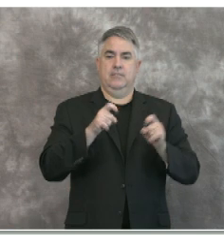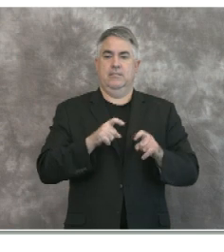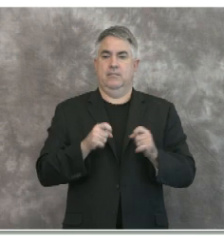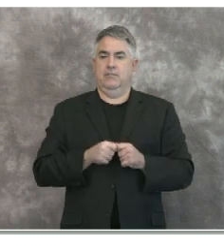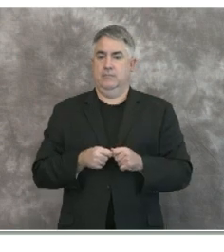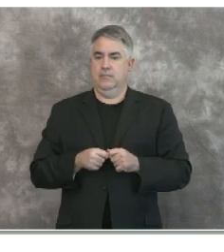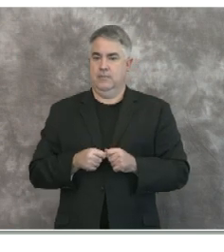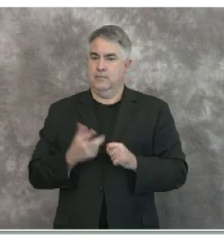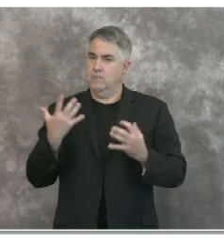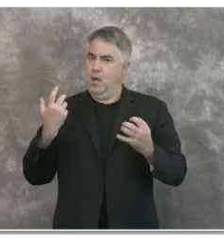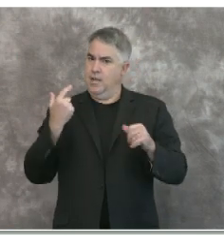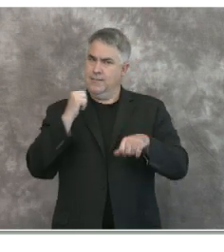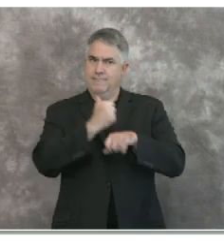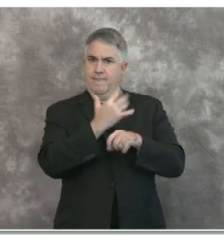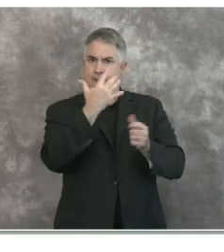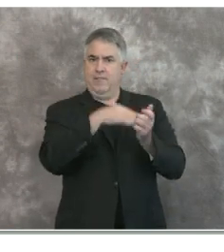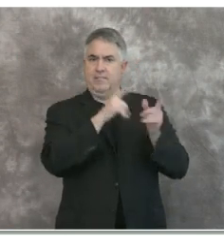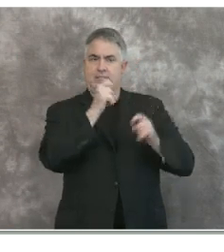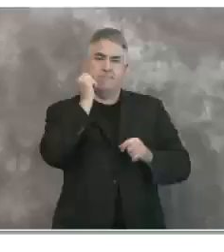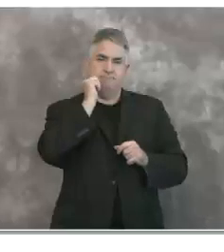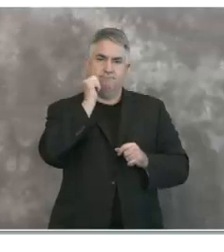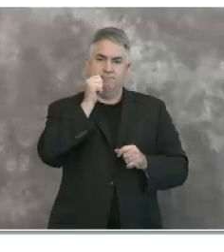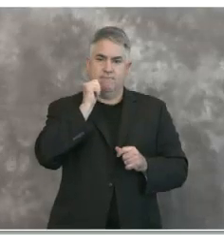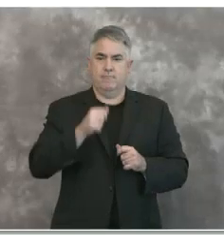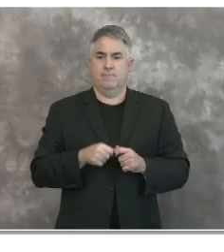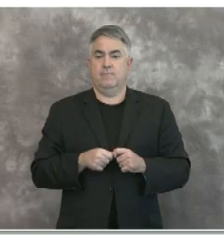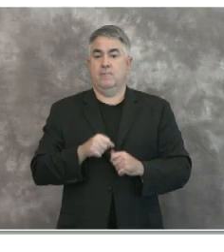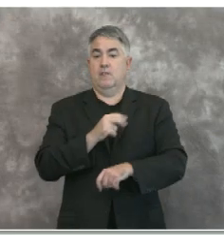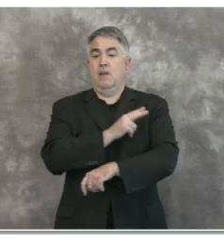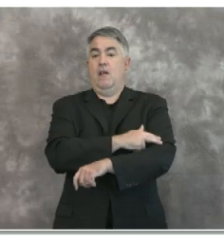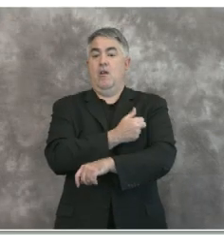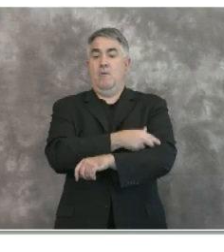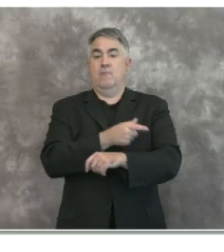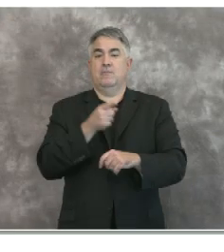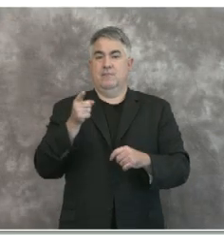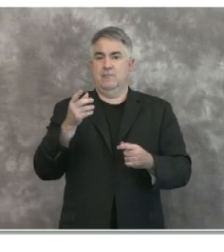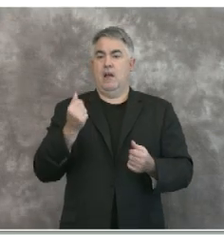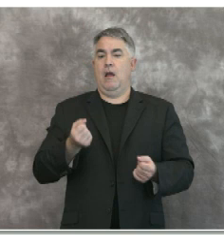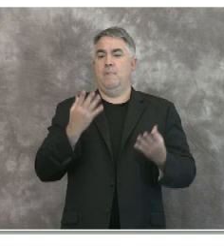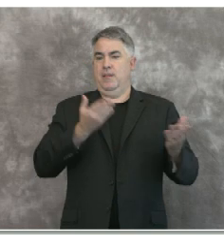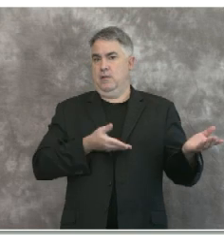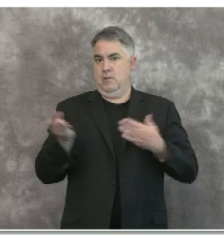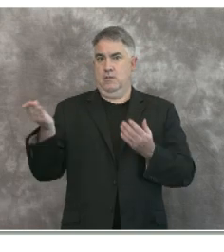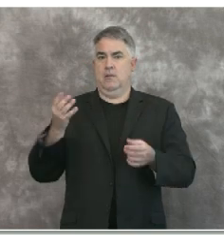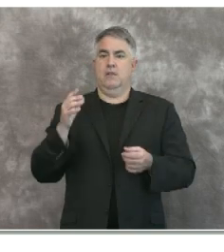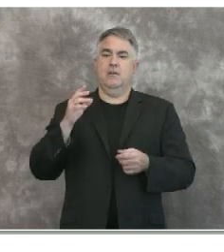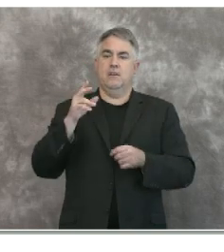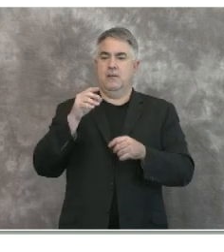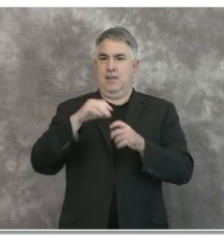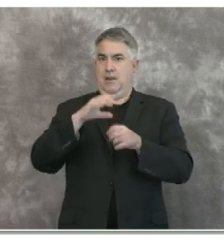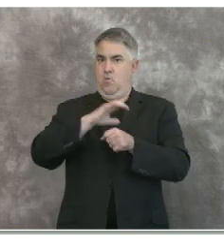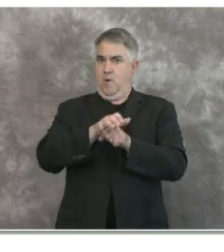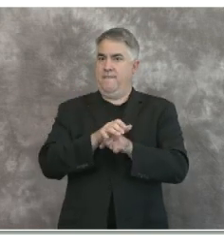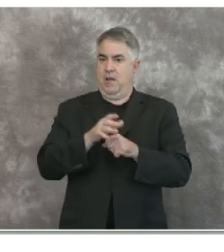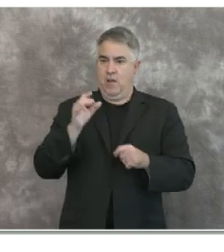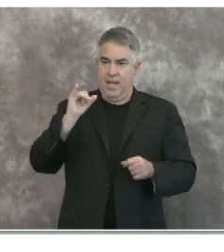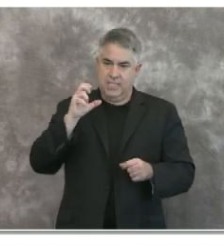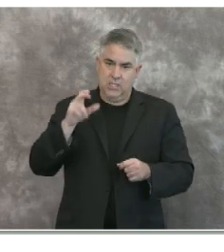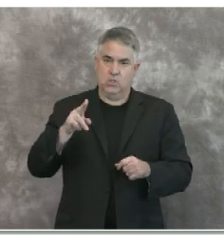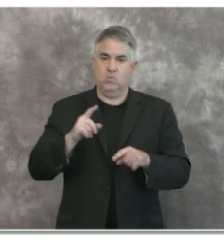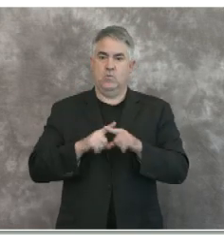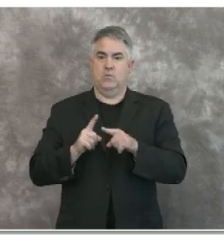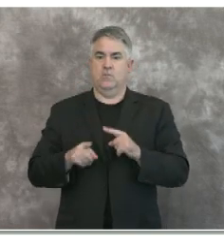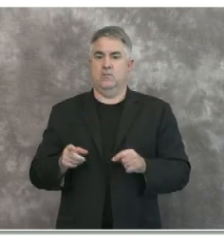that we want. On hospitalizations, COVID-related, you'll see here the number of ICUs down a little bit, number of overall COVID